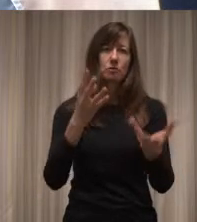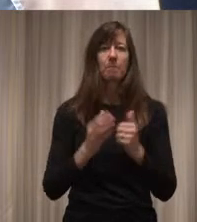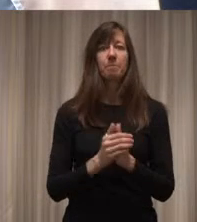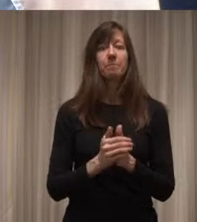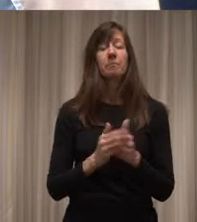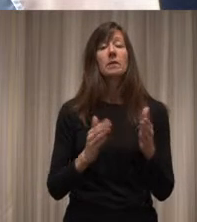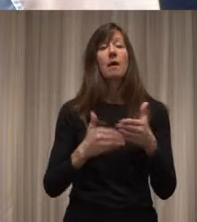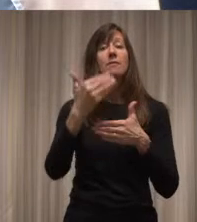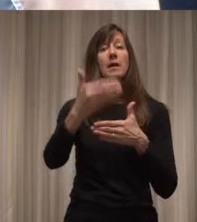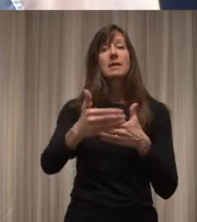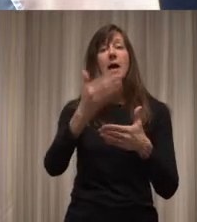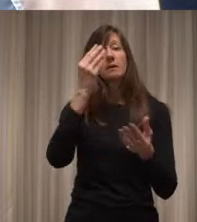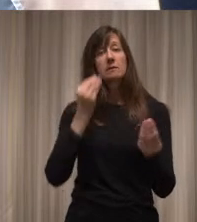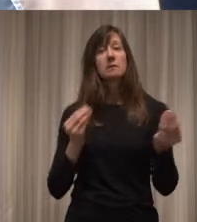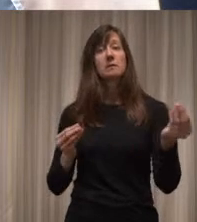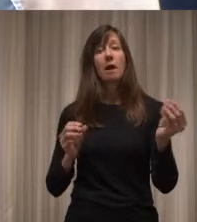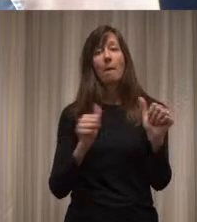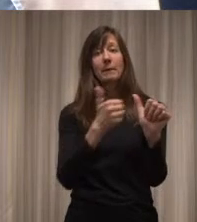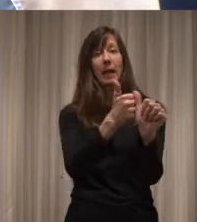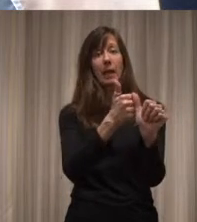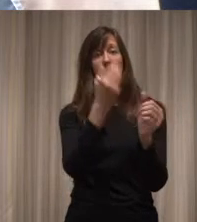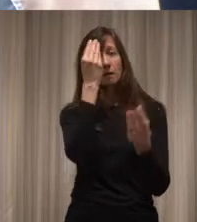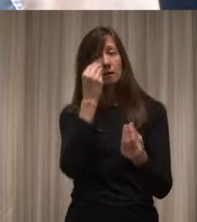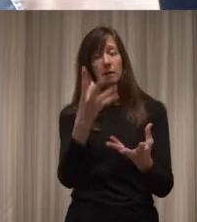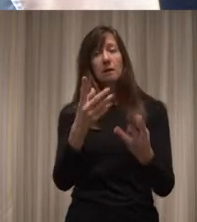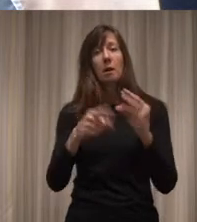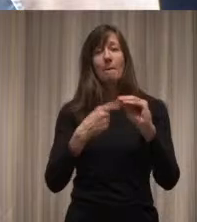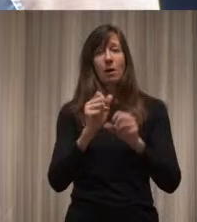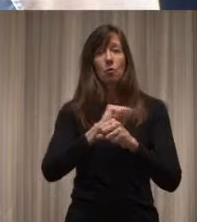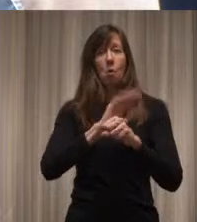at 3 p.m. Remember, we move these back to 3 p.m.